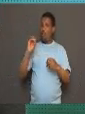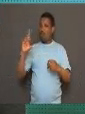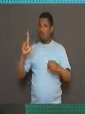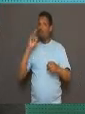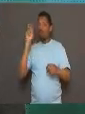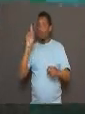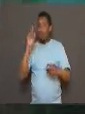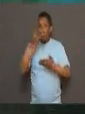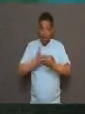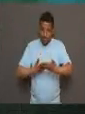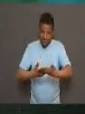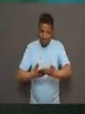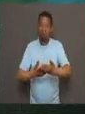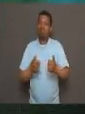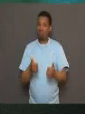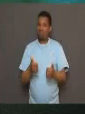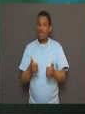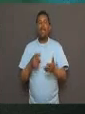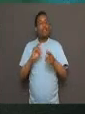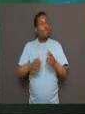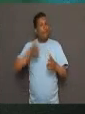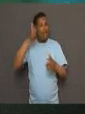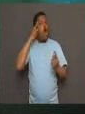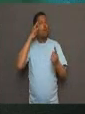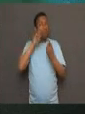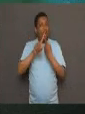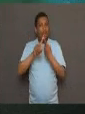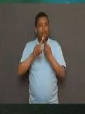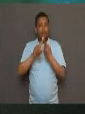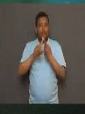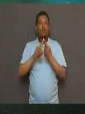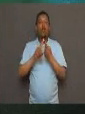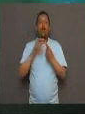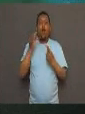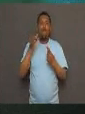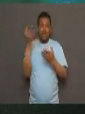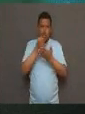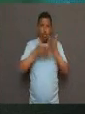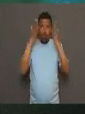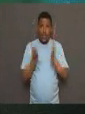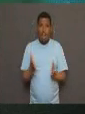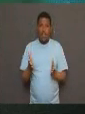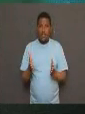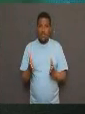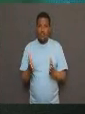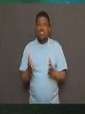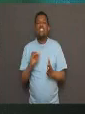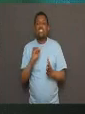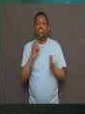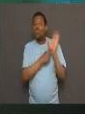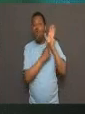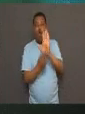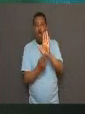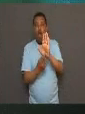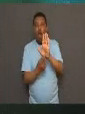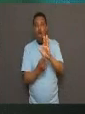map. The main objective of a cartographer is to